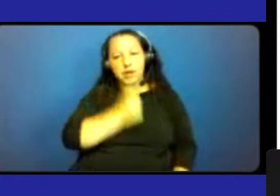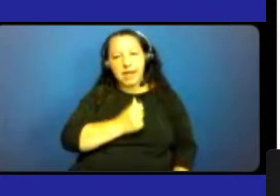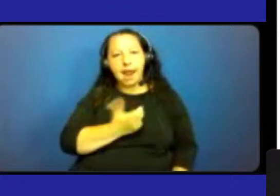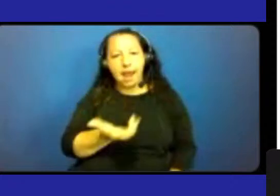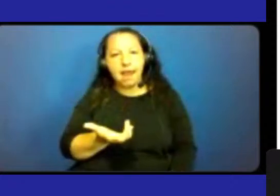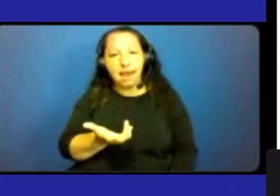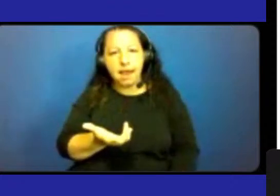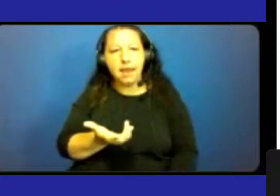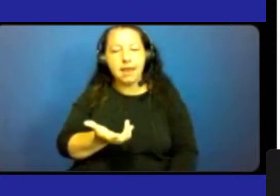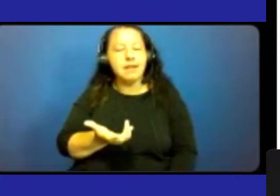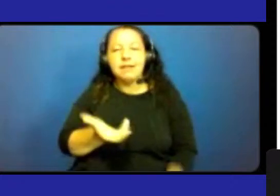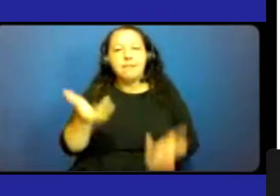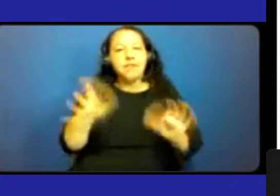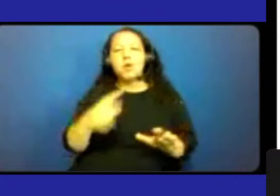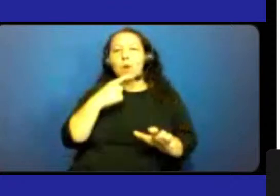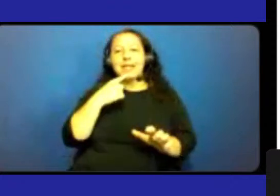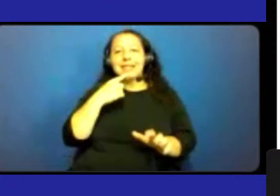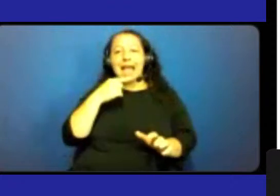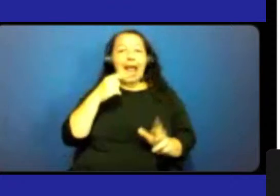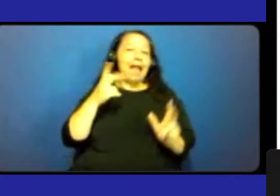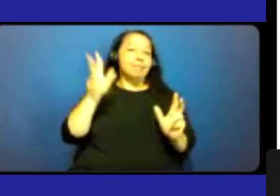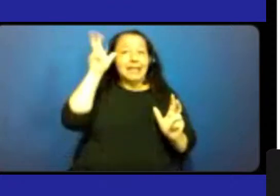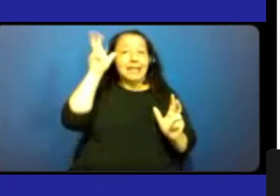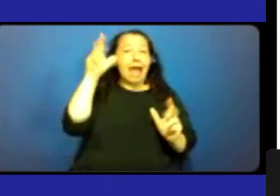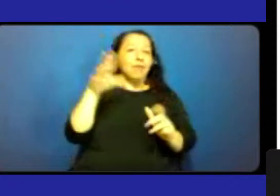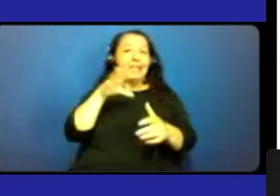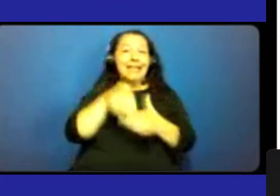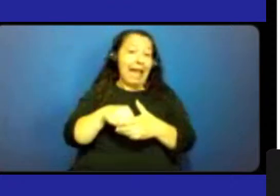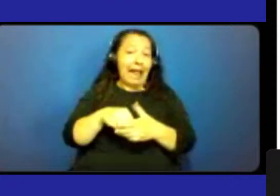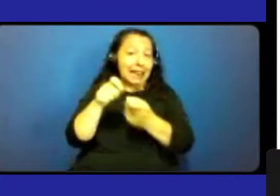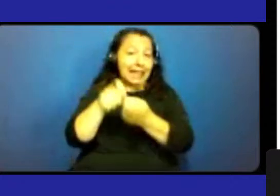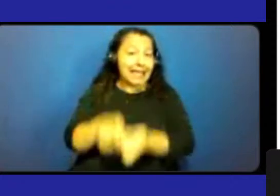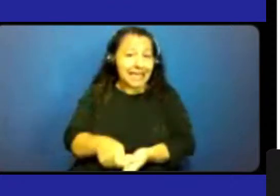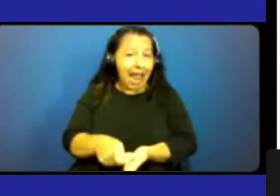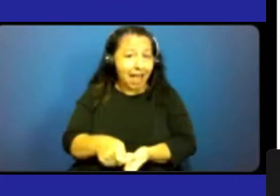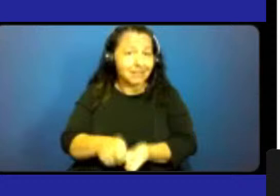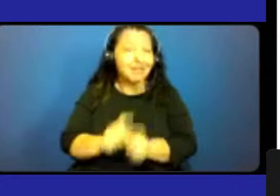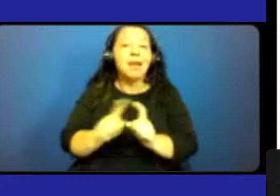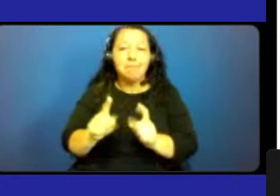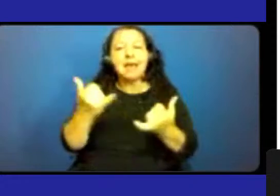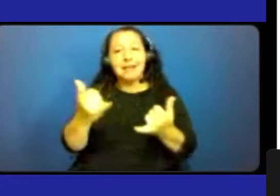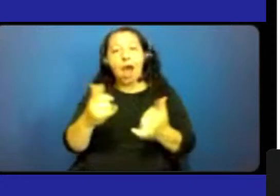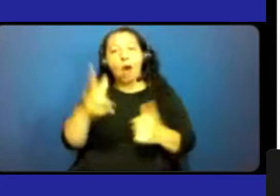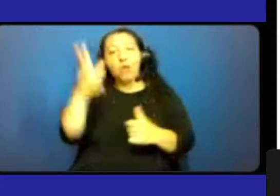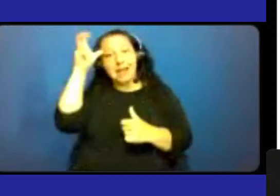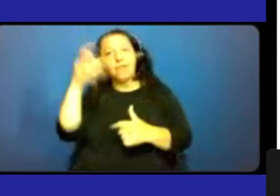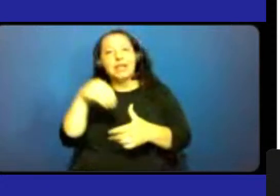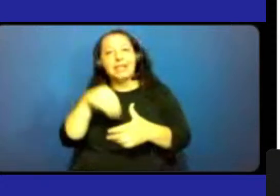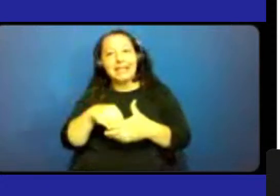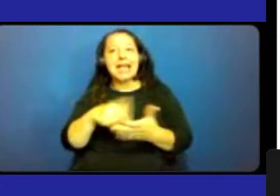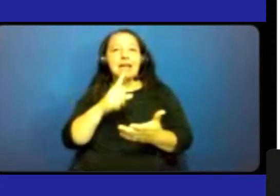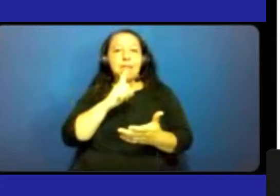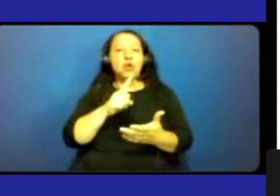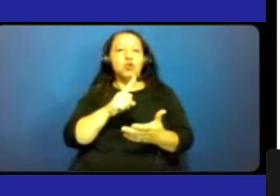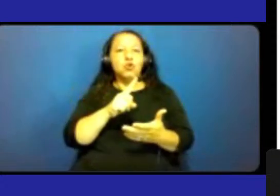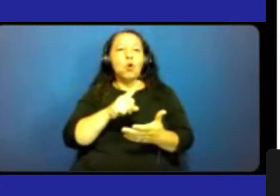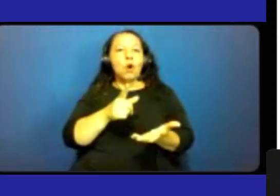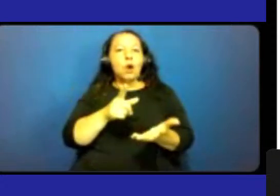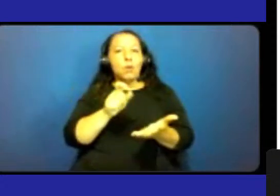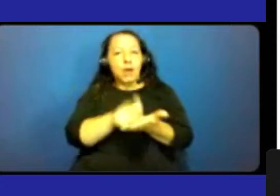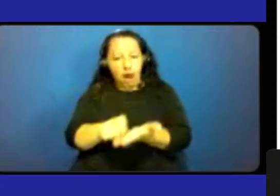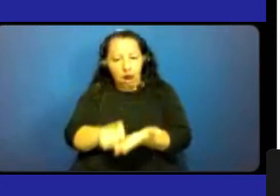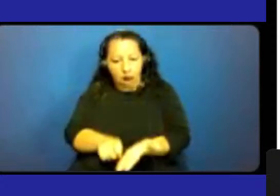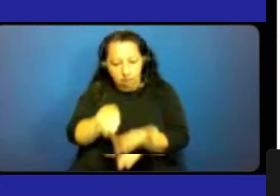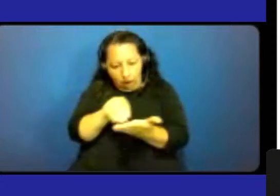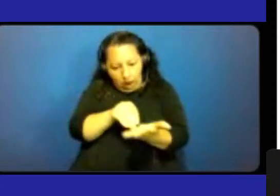I don't even want to say the devil is in the details. The devil is in the getting pen to paper now. Matt is nodding. I am nodding.